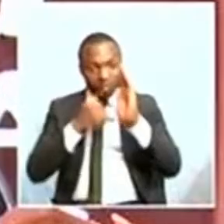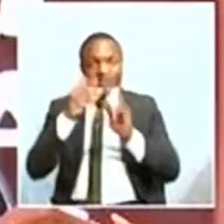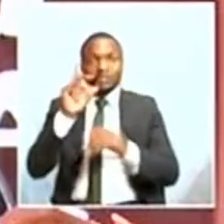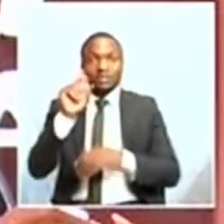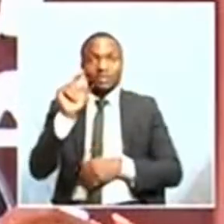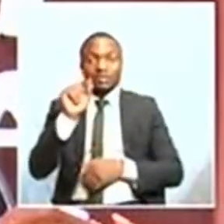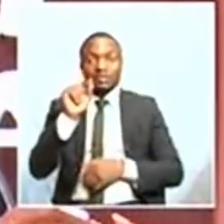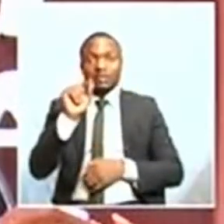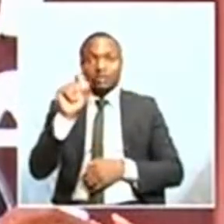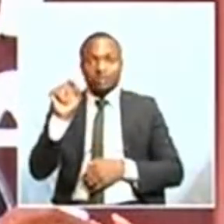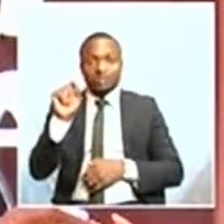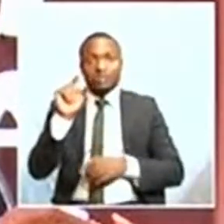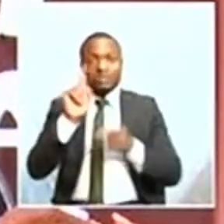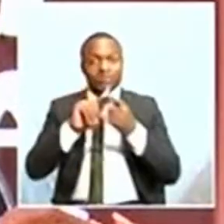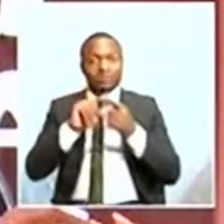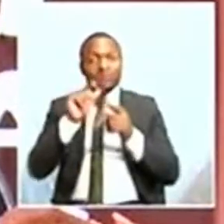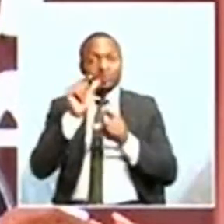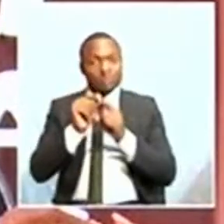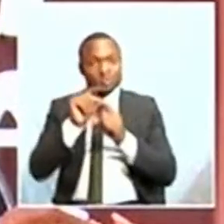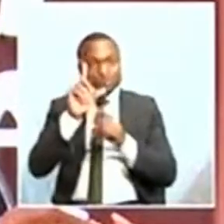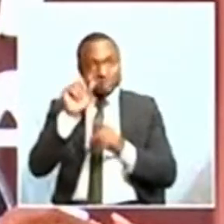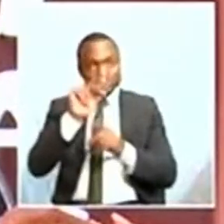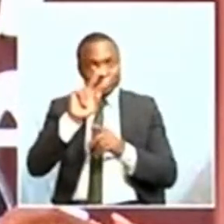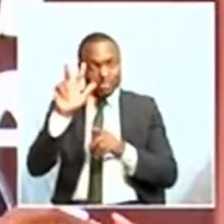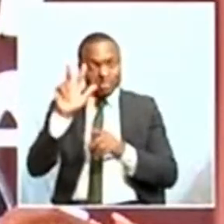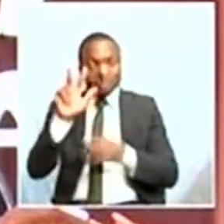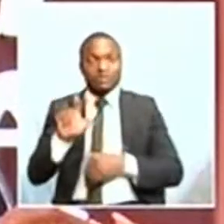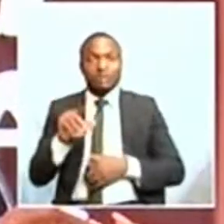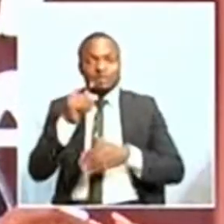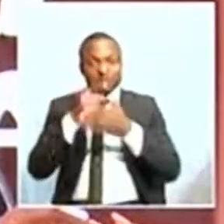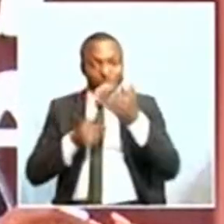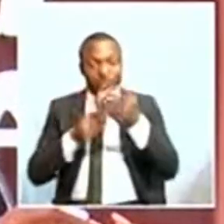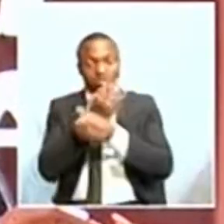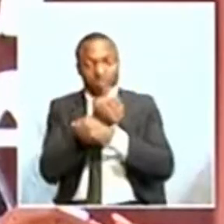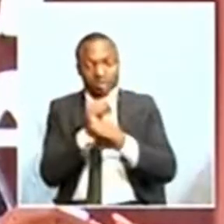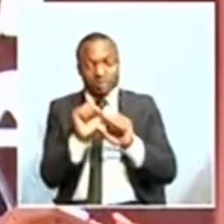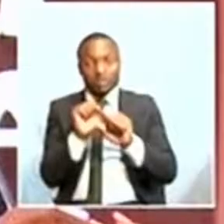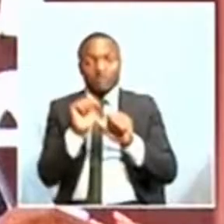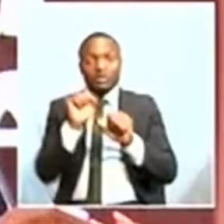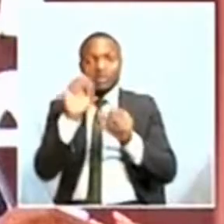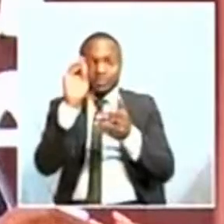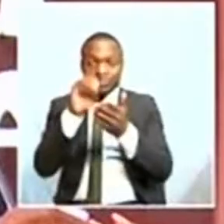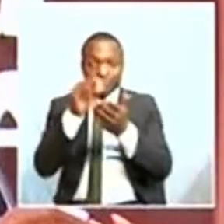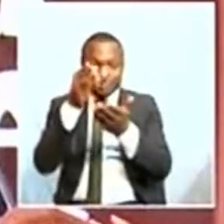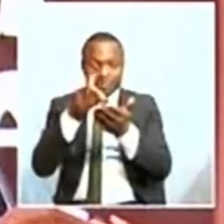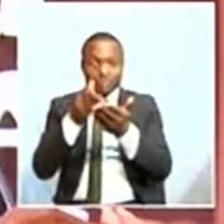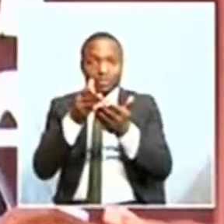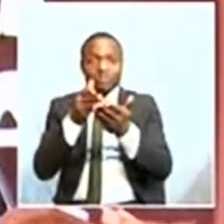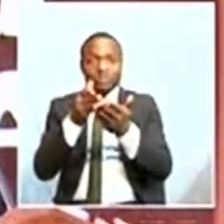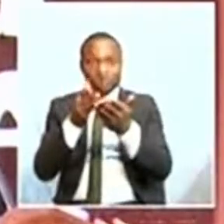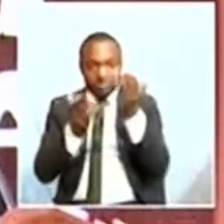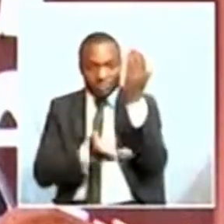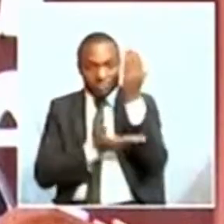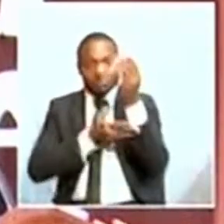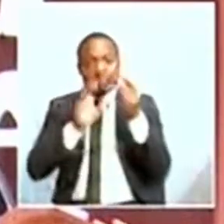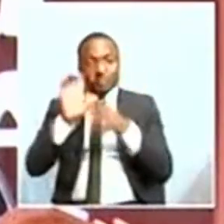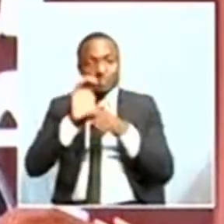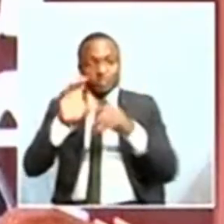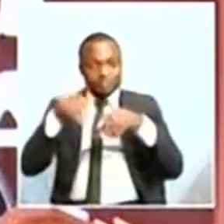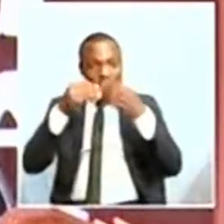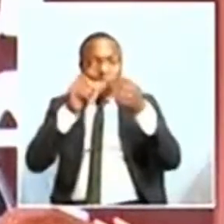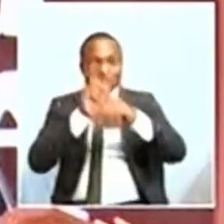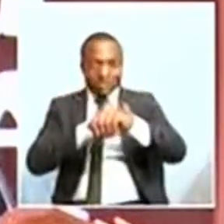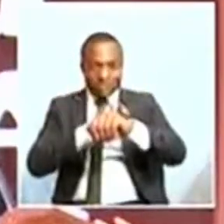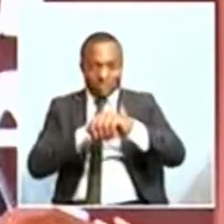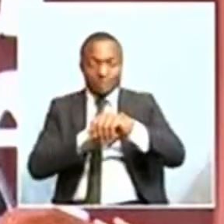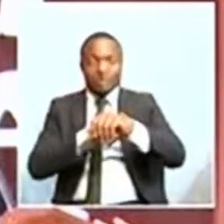2020 to December 2023, and also what measures have been taken to increase copper production. And at the time the House was